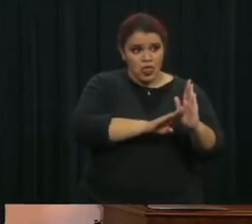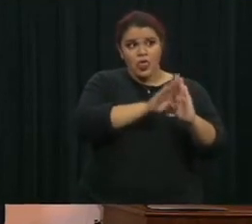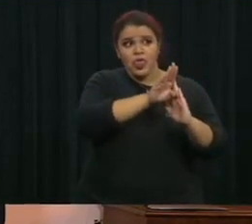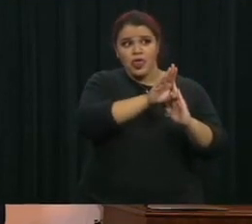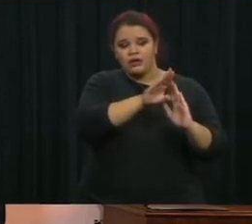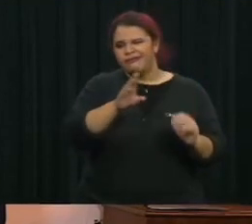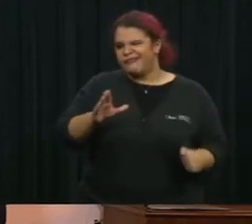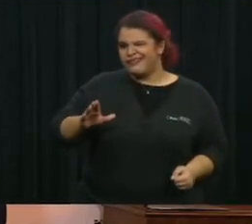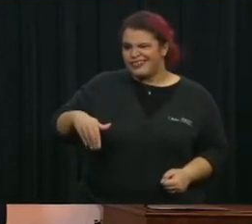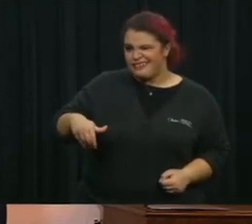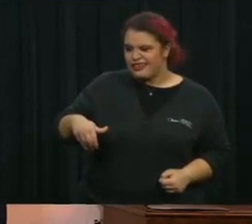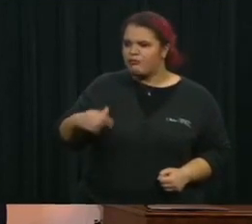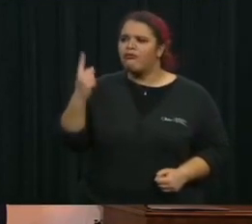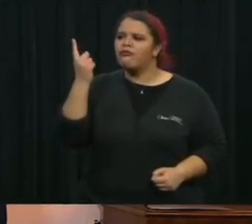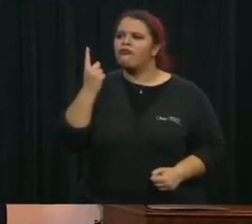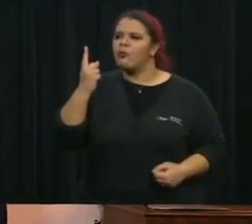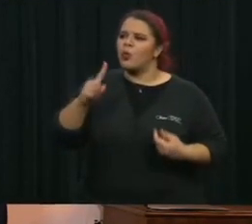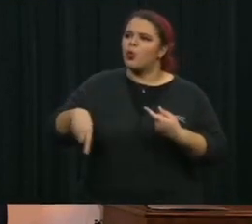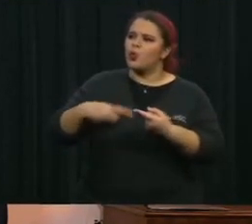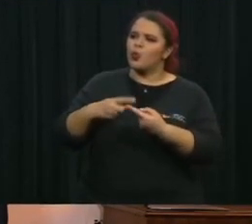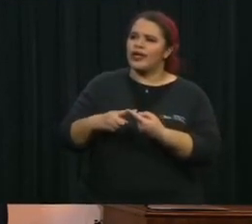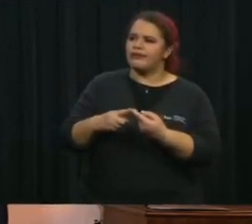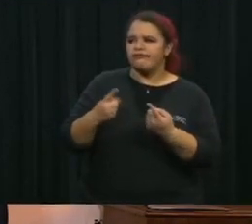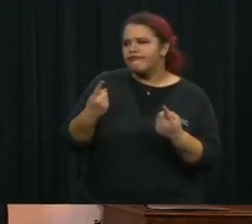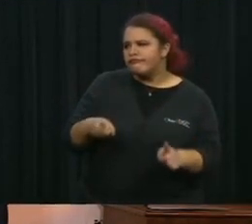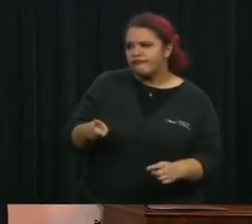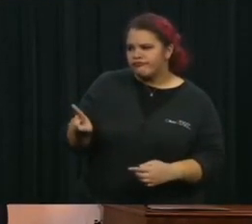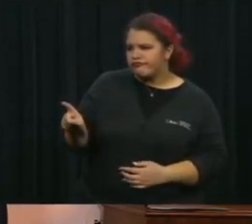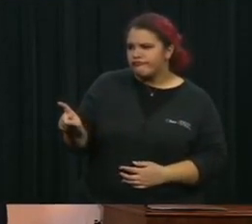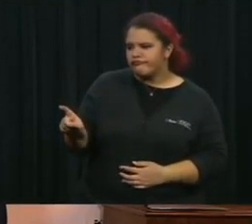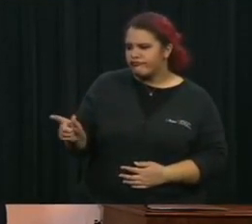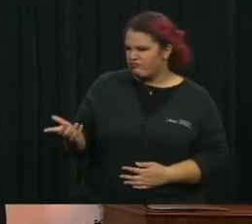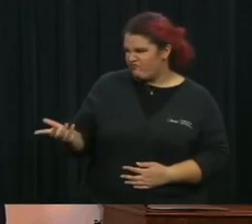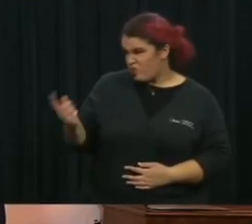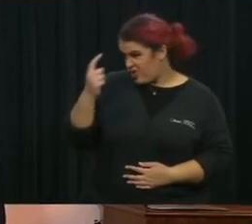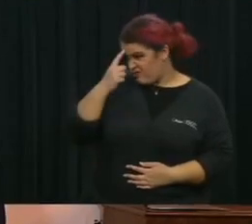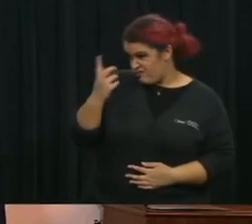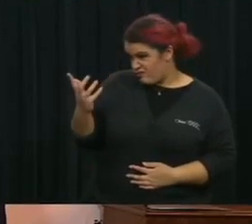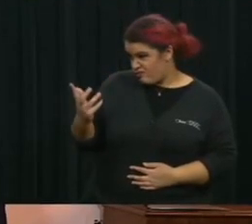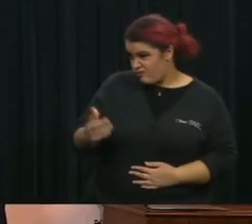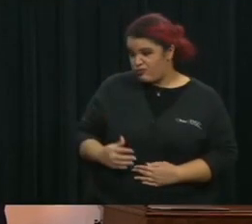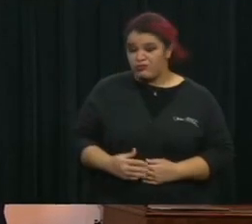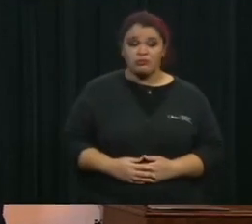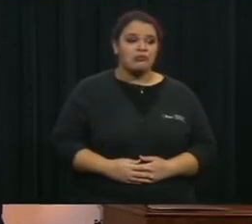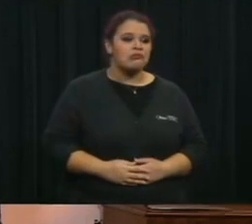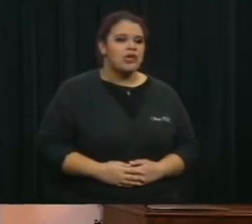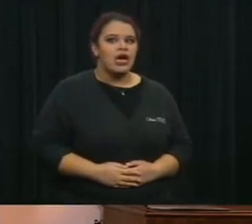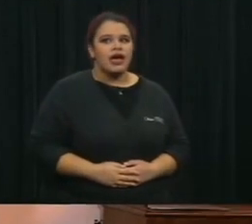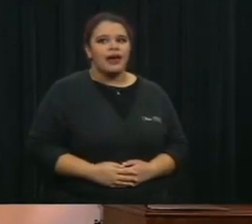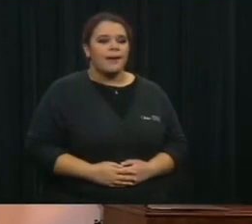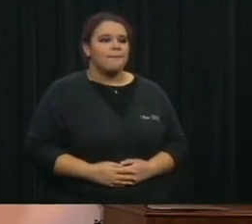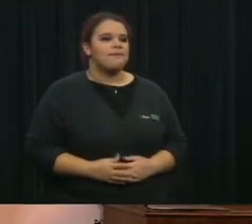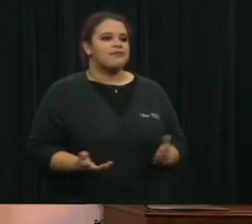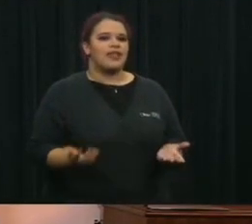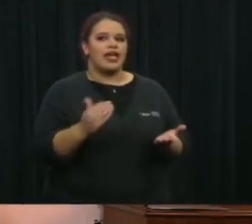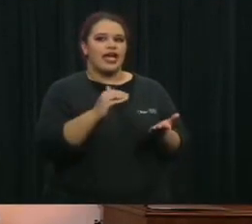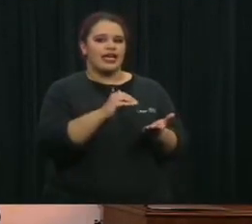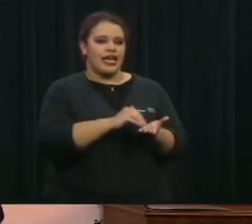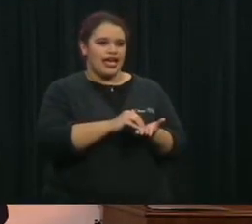about when we might expect to see something like that in Ohio? That's right. I think, I can't tell you how,